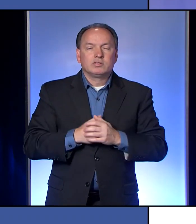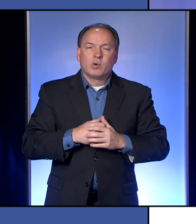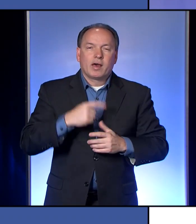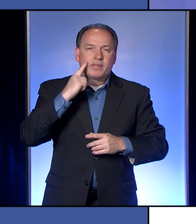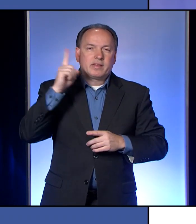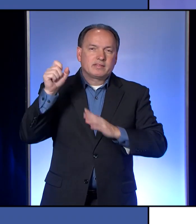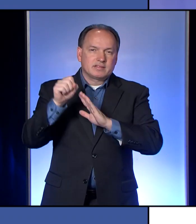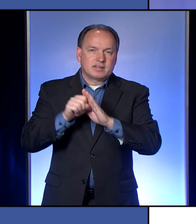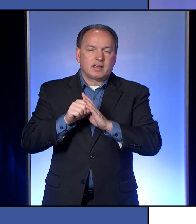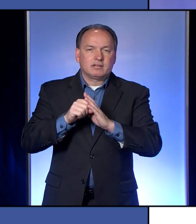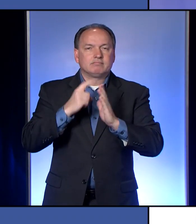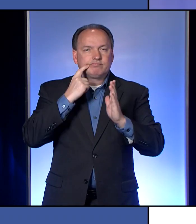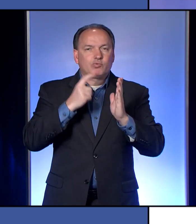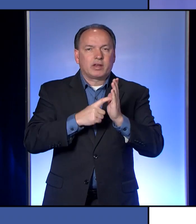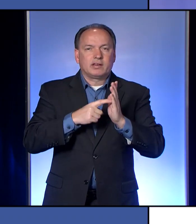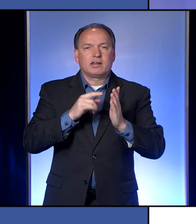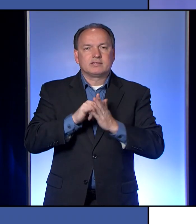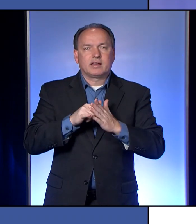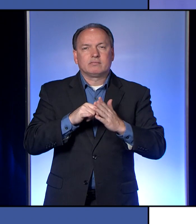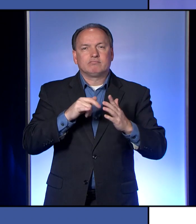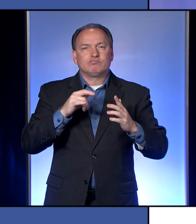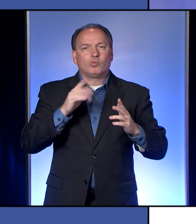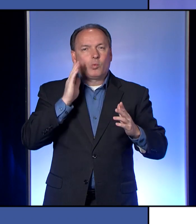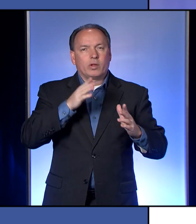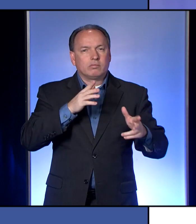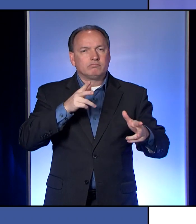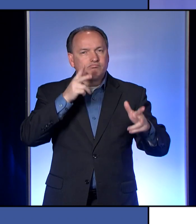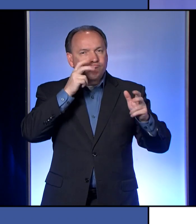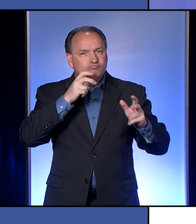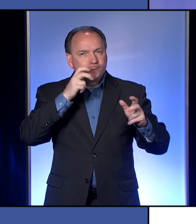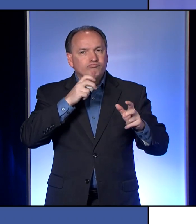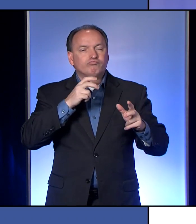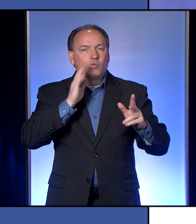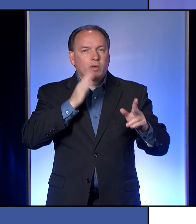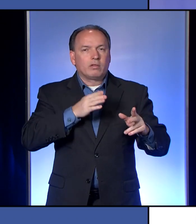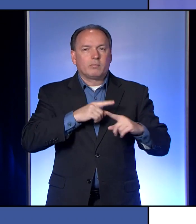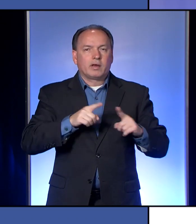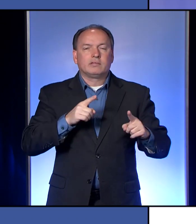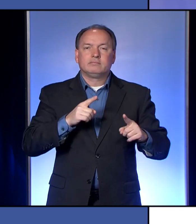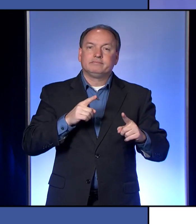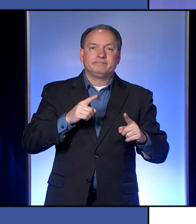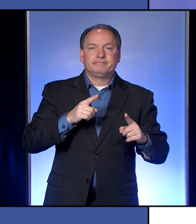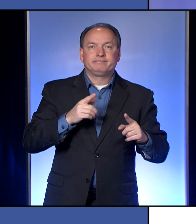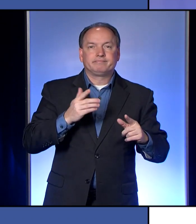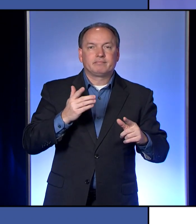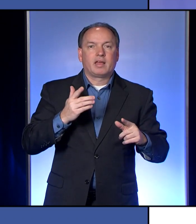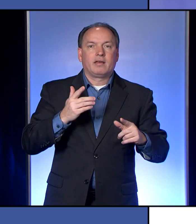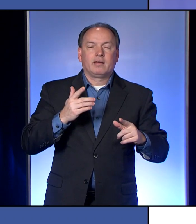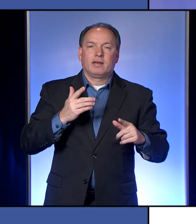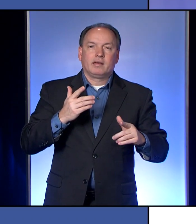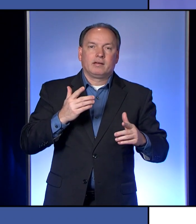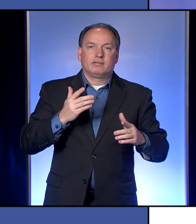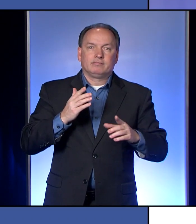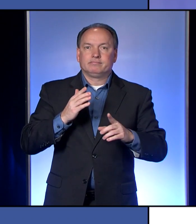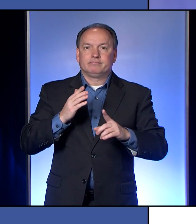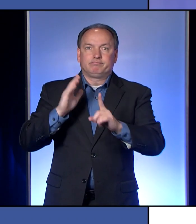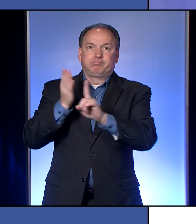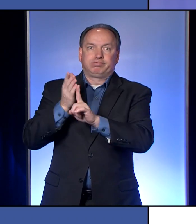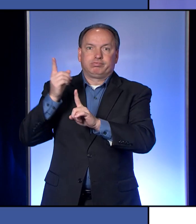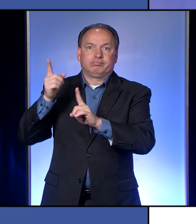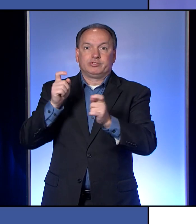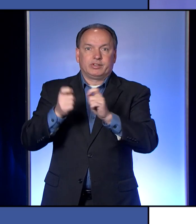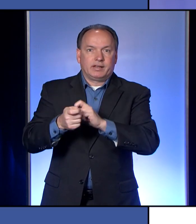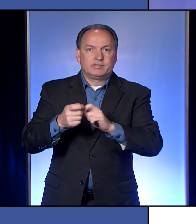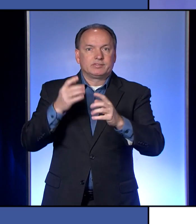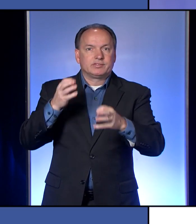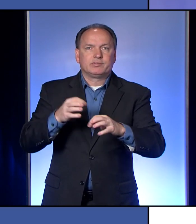state will be receptive at least to listening to us. I can't say that it will, make their decision. Their decision is going to be based on data. And